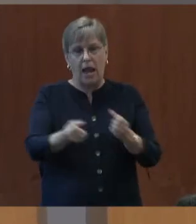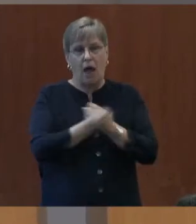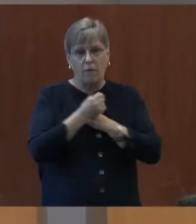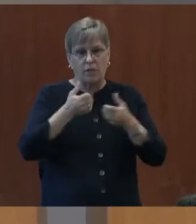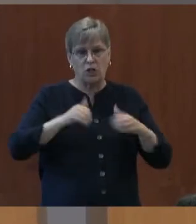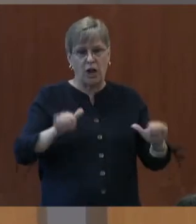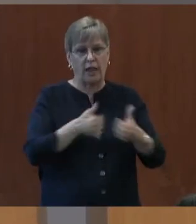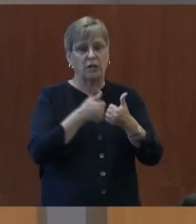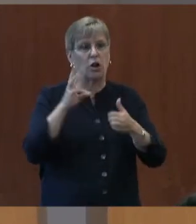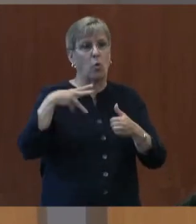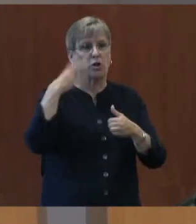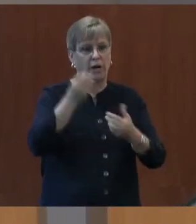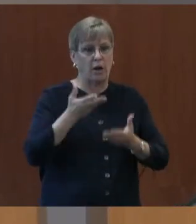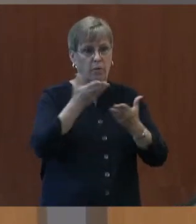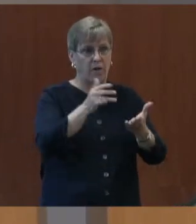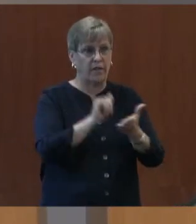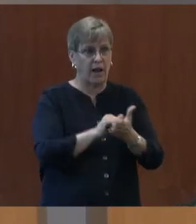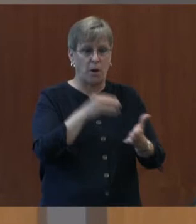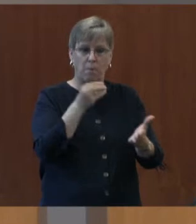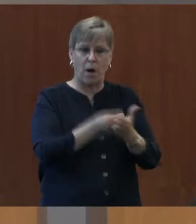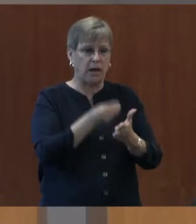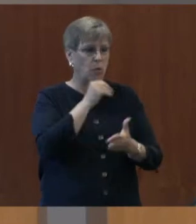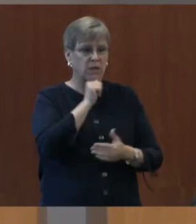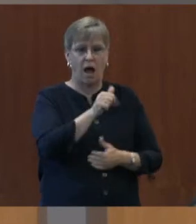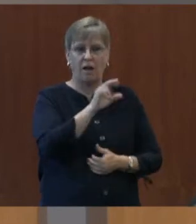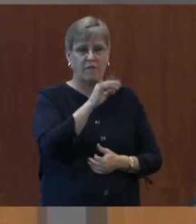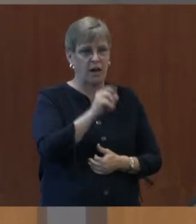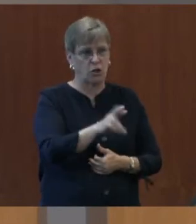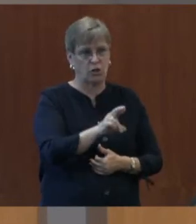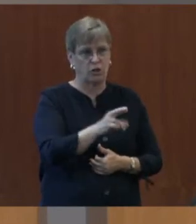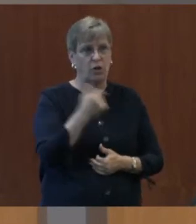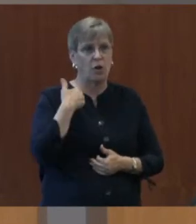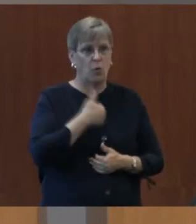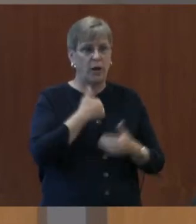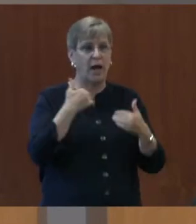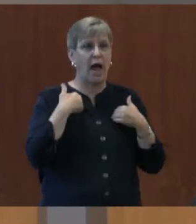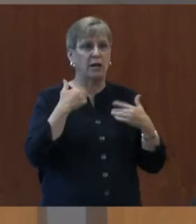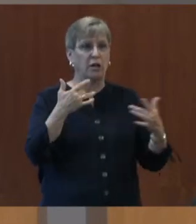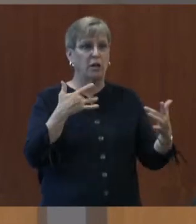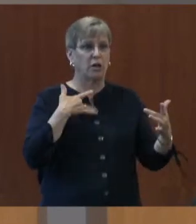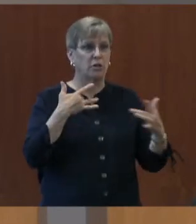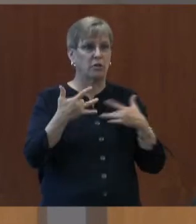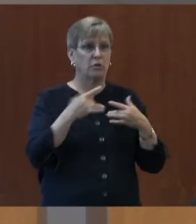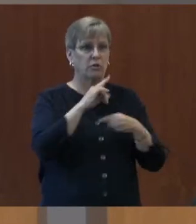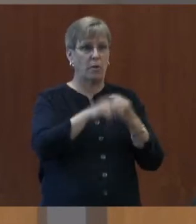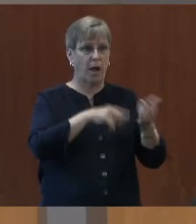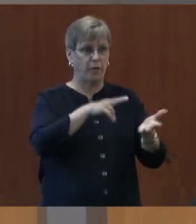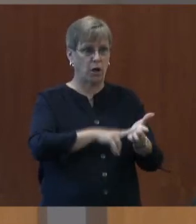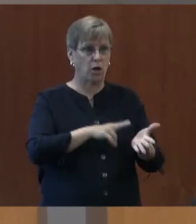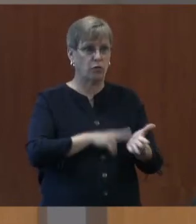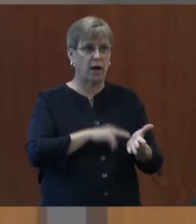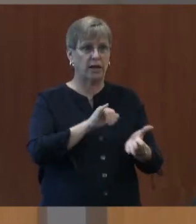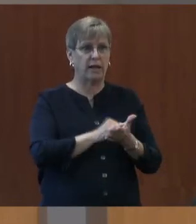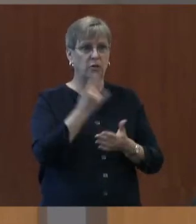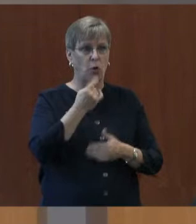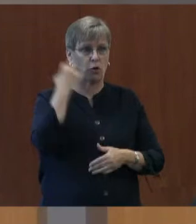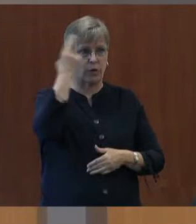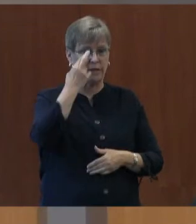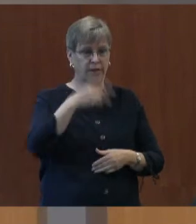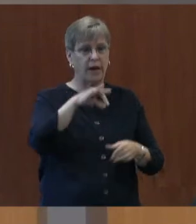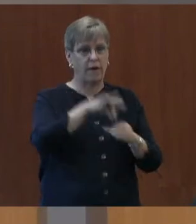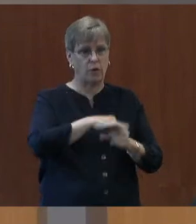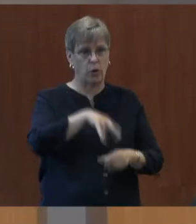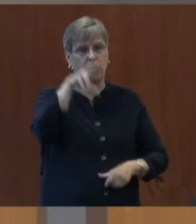that, and the money was not a factor. We did have some concerns about the contract, and that's one of the reasons I voted